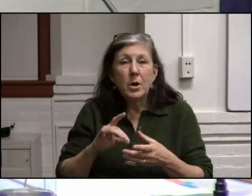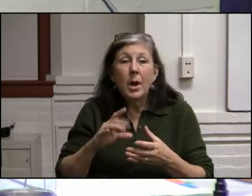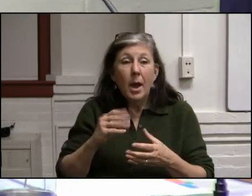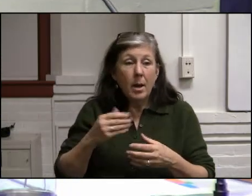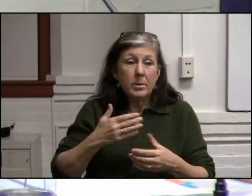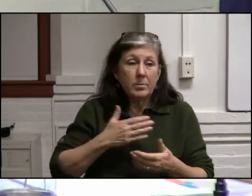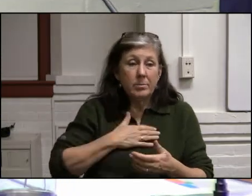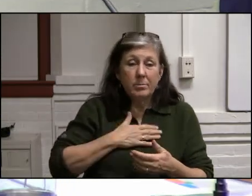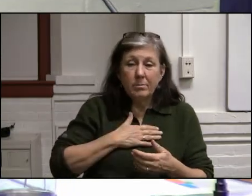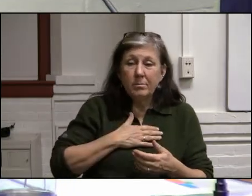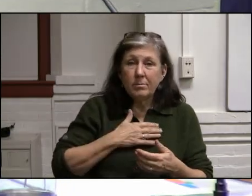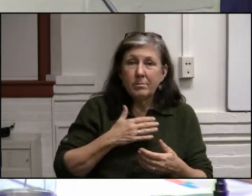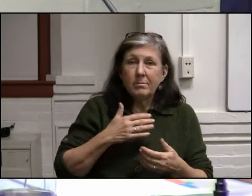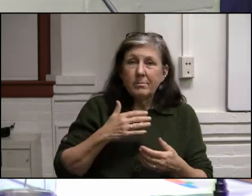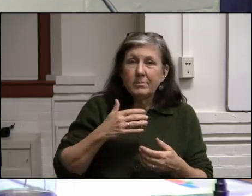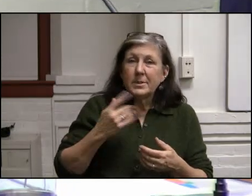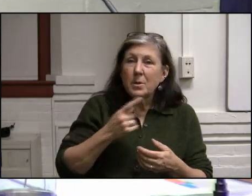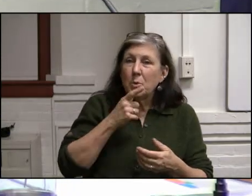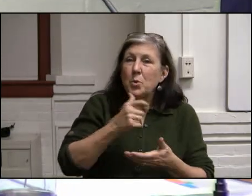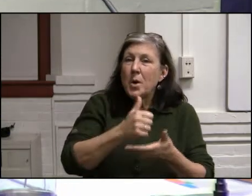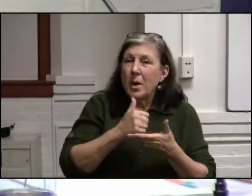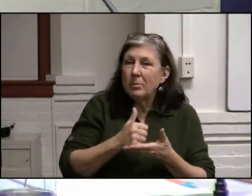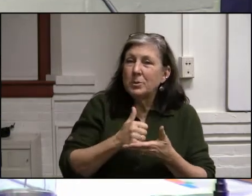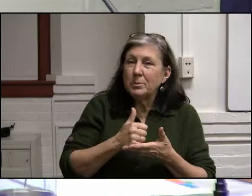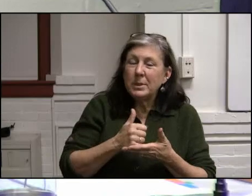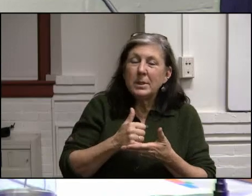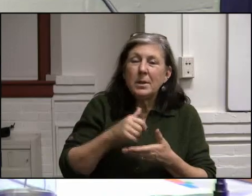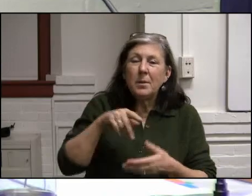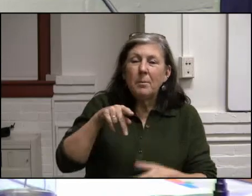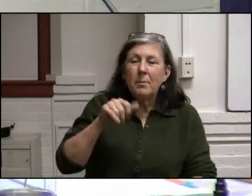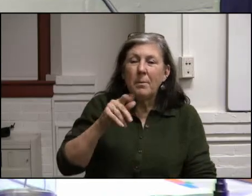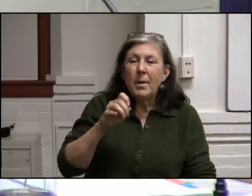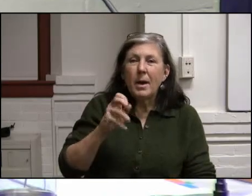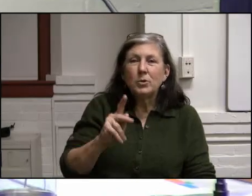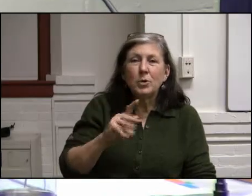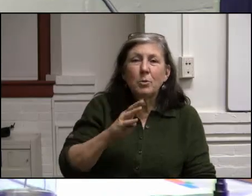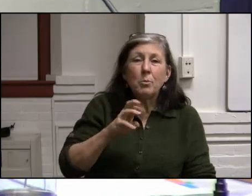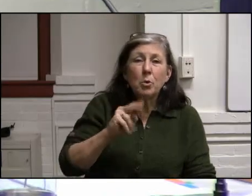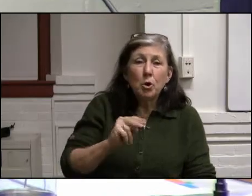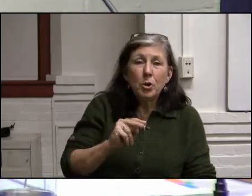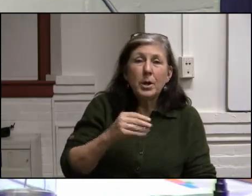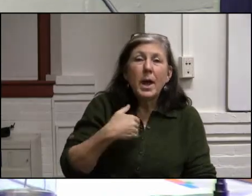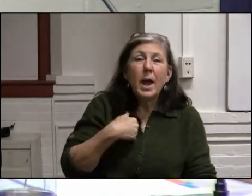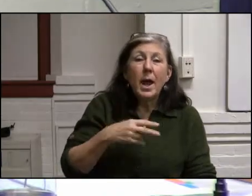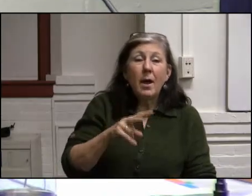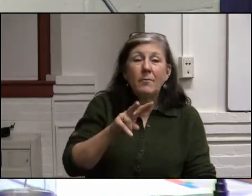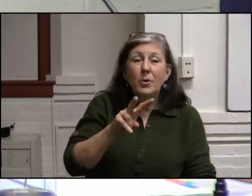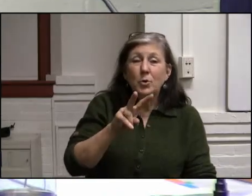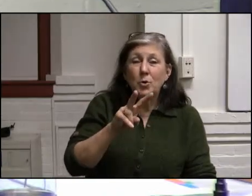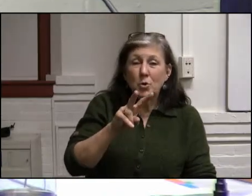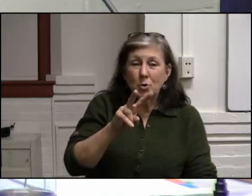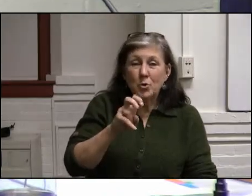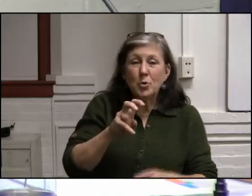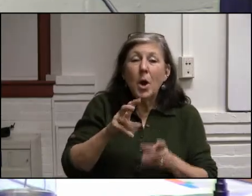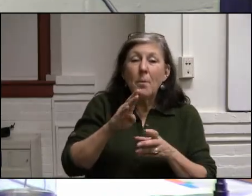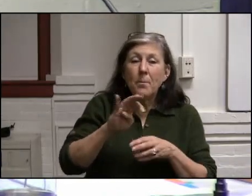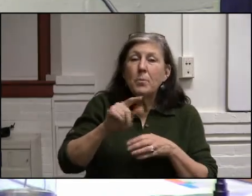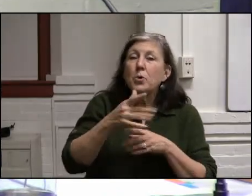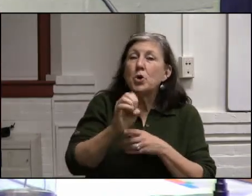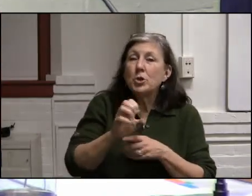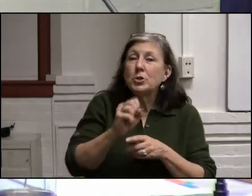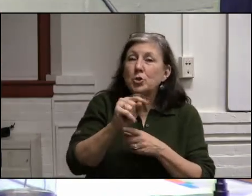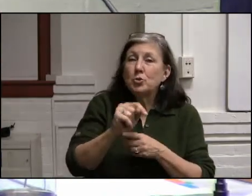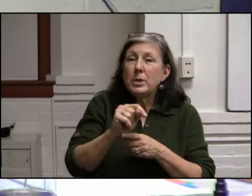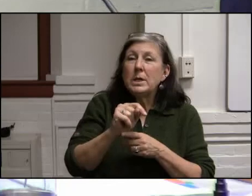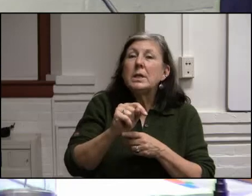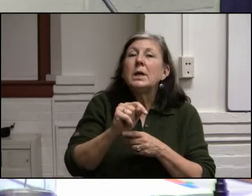my computers, Patrick Byrne out on Burge Street. There's 200 up, 200 down, which was a nice